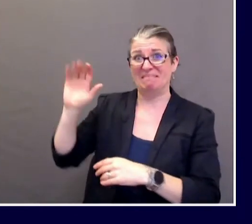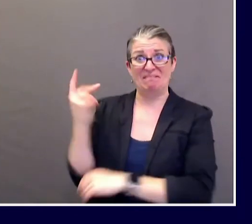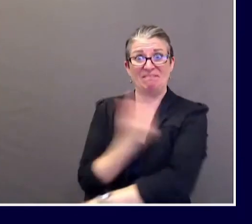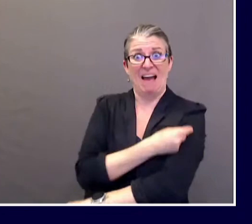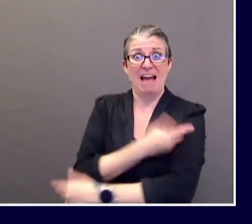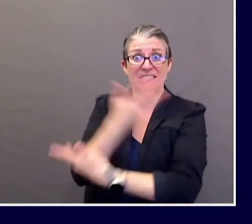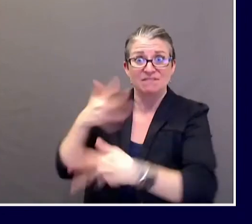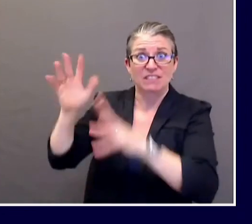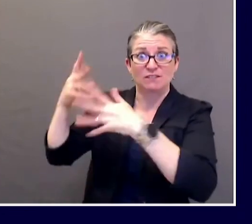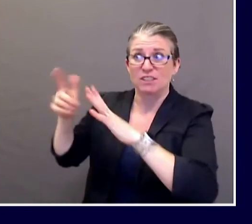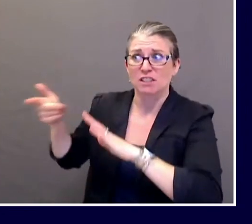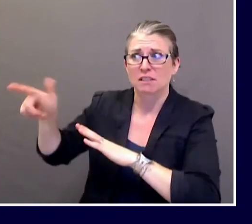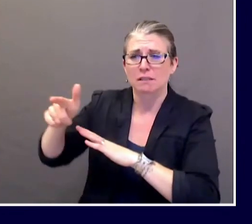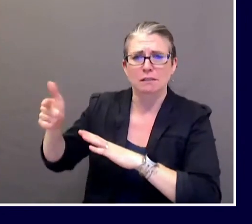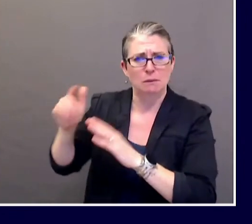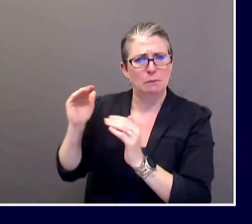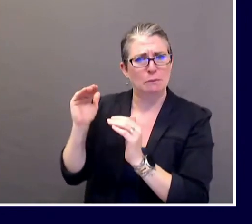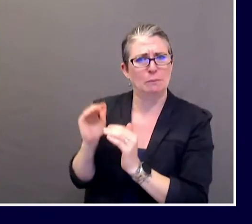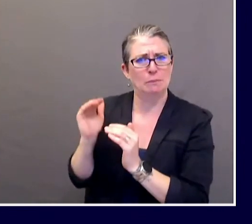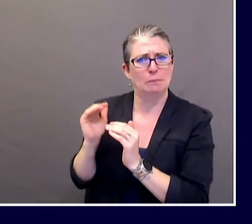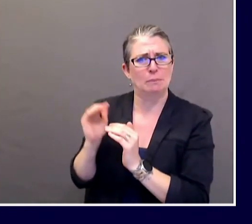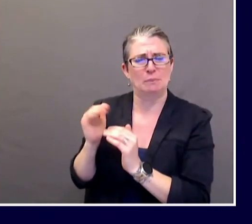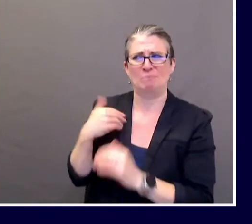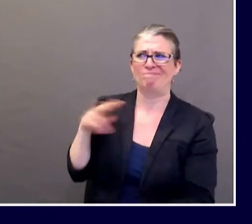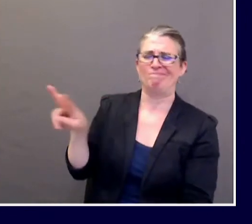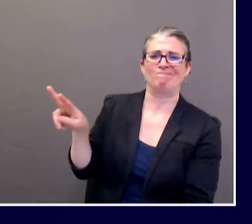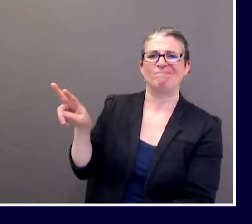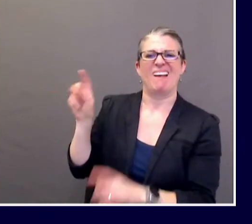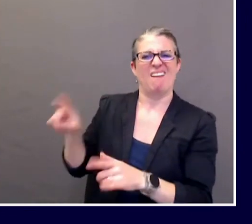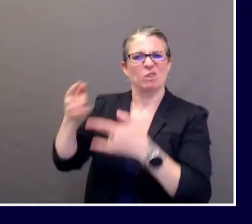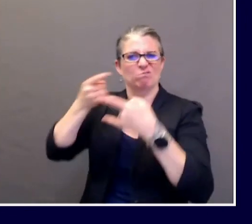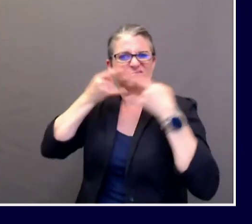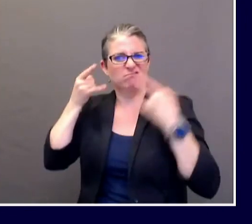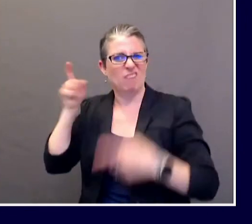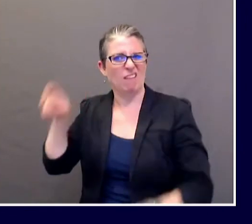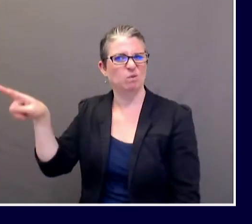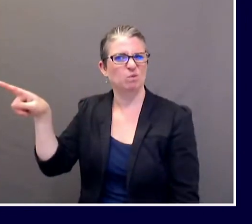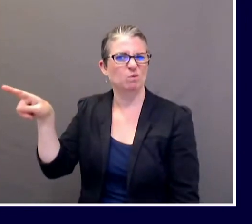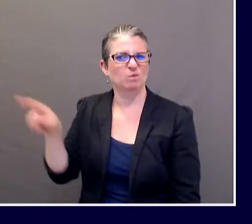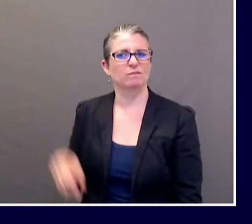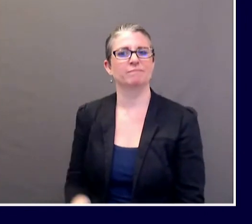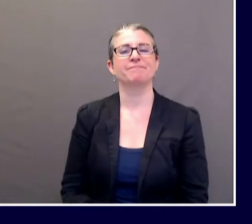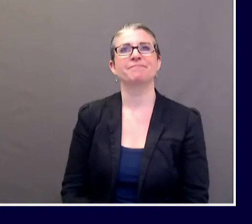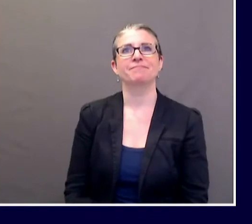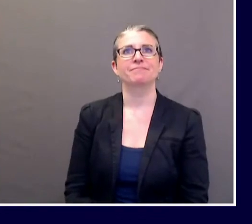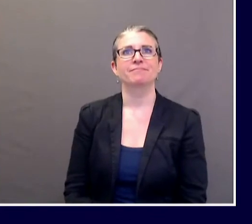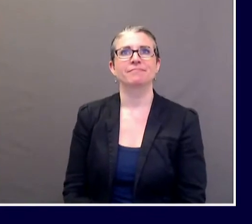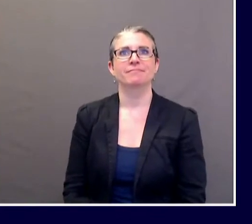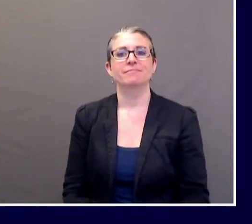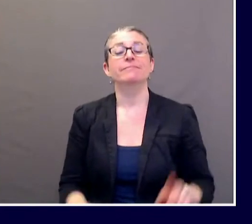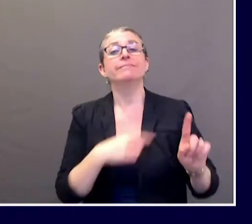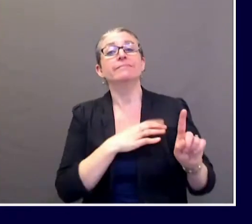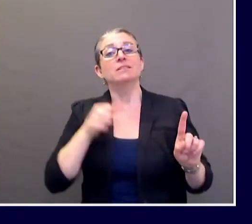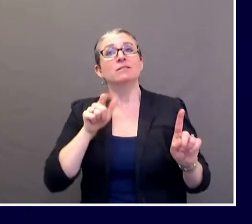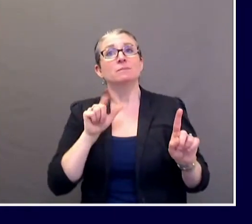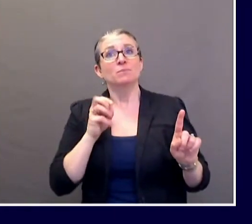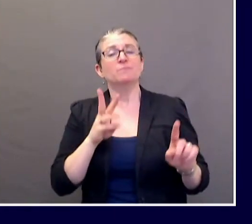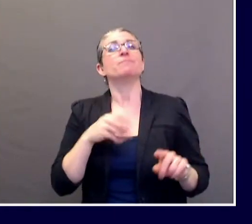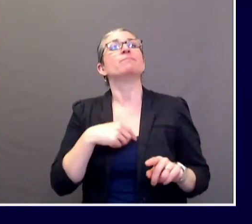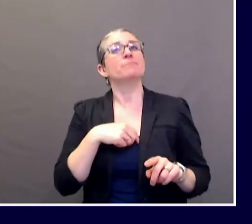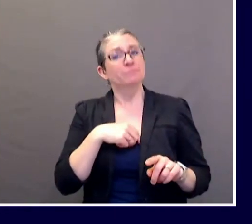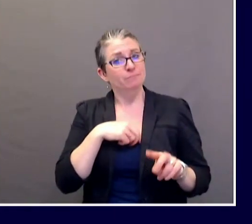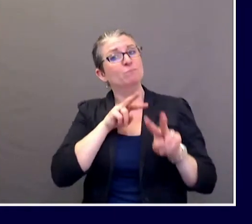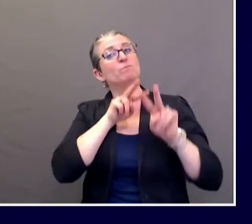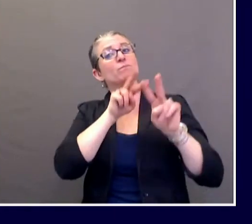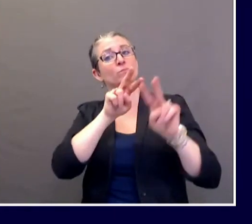getting vaccinated. And we did consider, as we were looking at the US CDC recommendations, the term